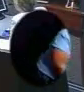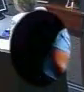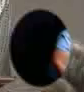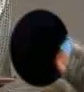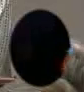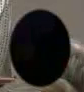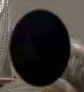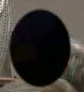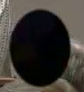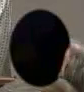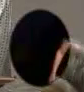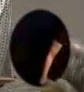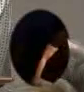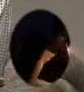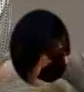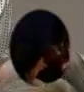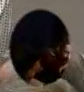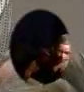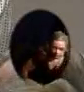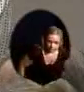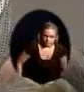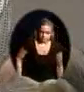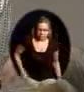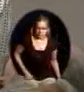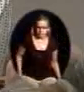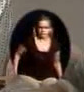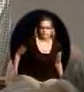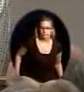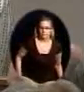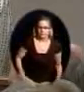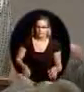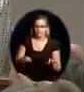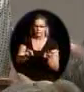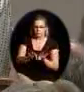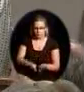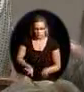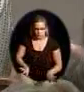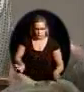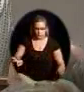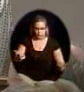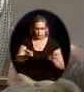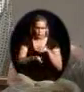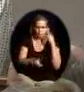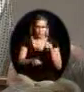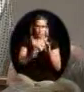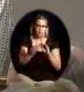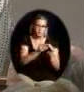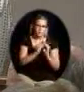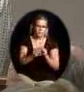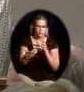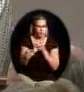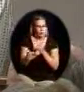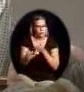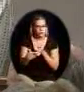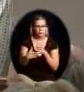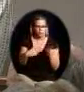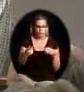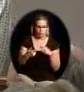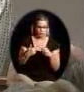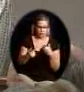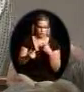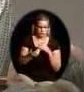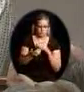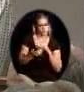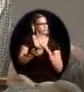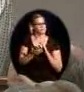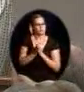It is crucial for the community partnership. When I got in this position,